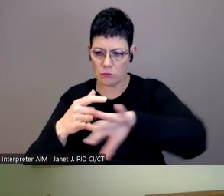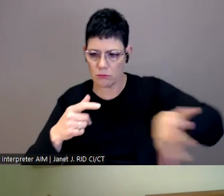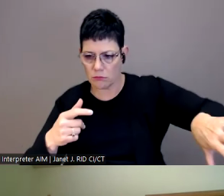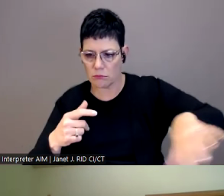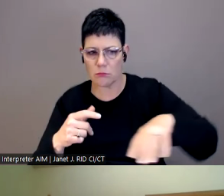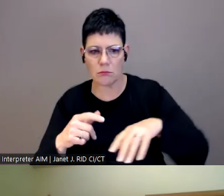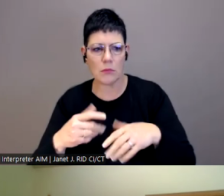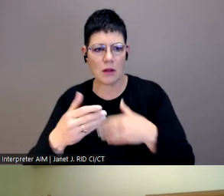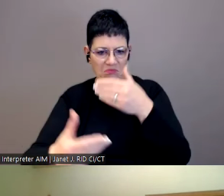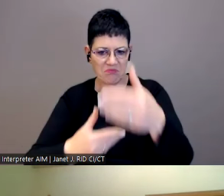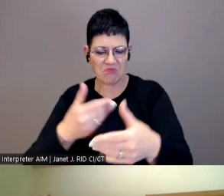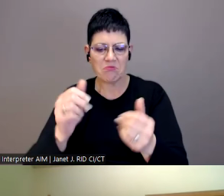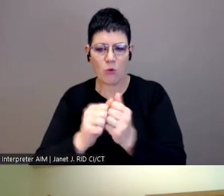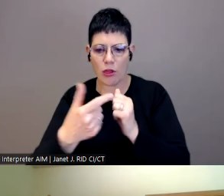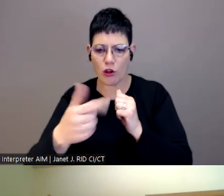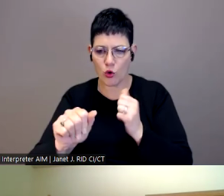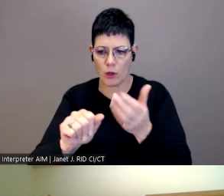slides along here.